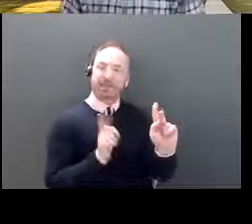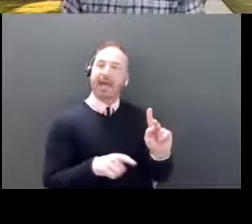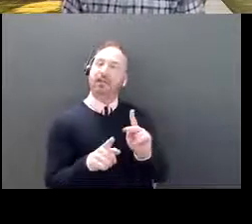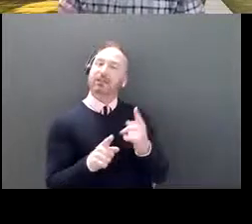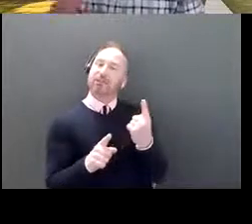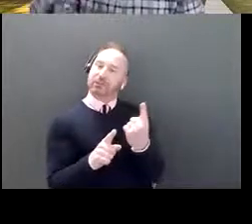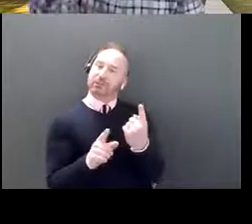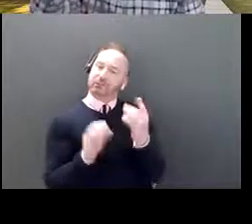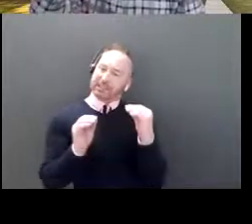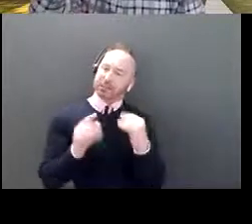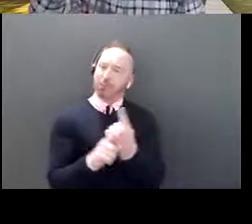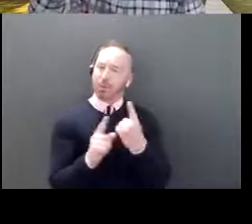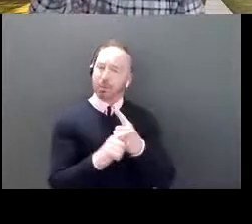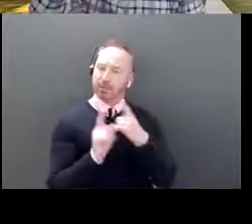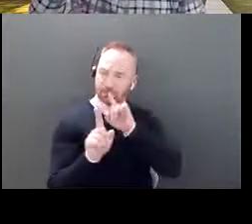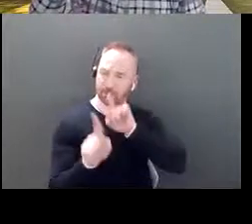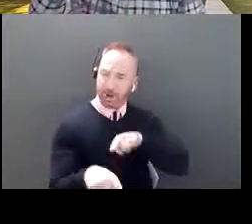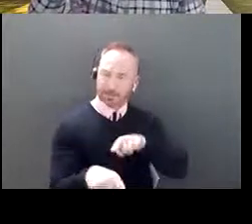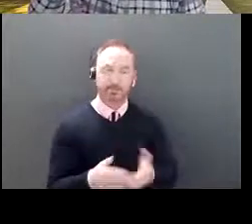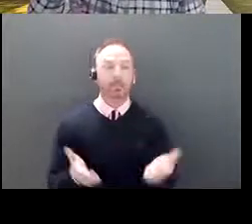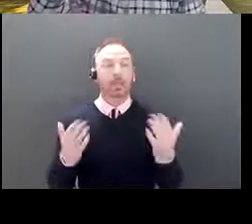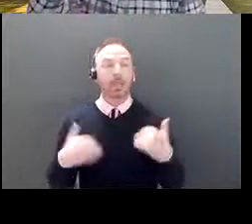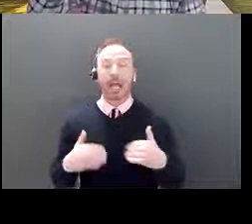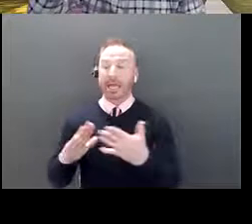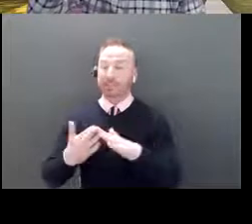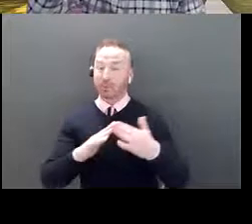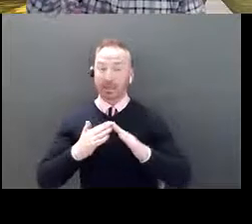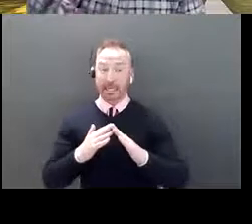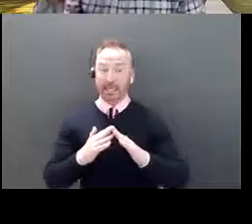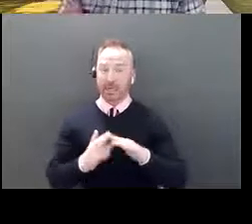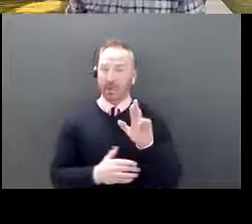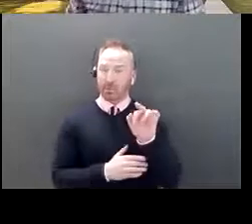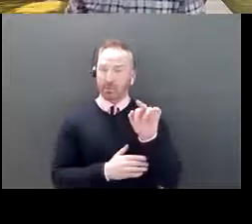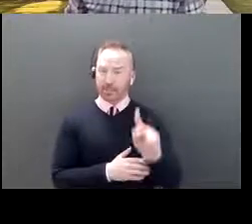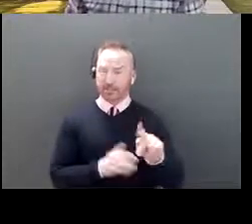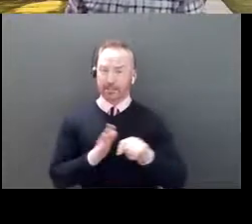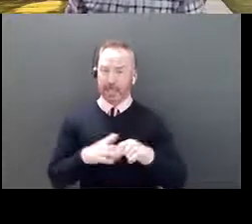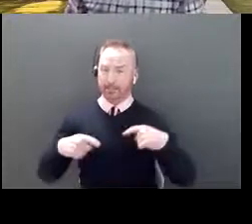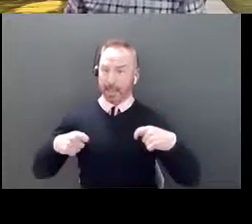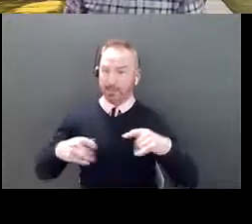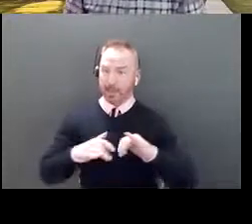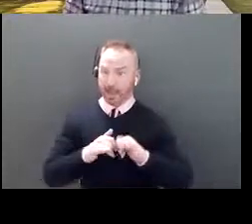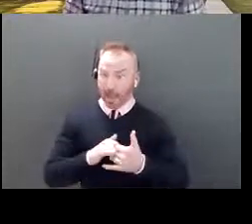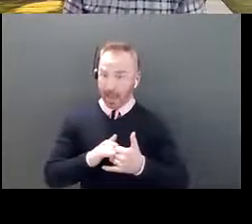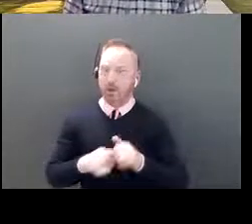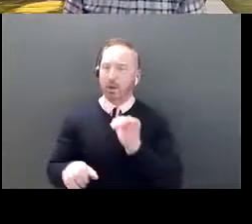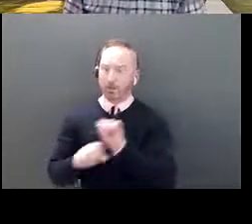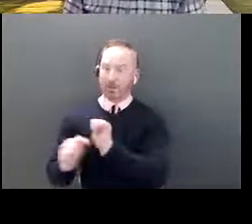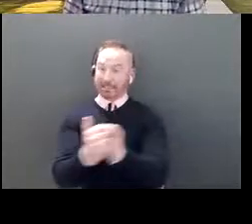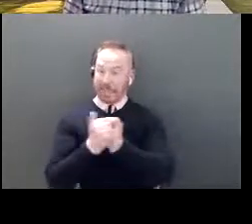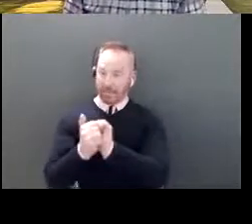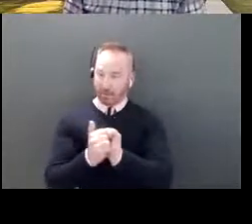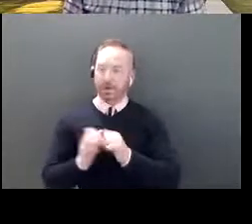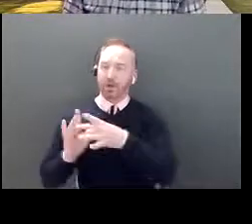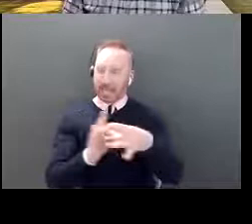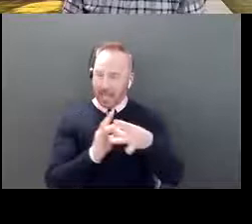to manage risk as a community means that we have to work together, and we have to be able to collaborate and coordinate